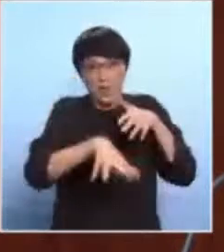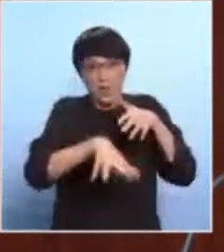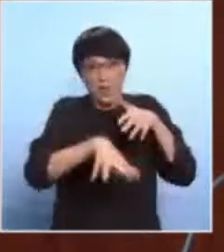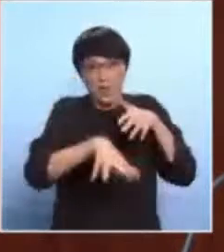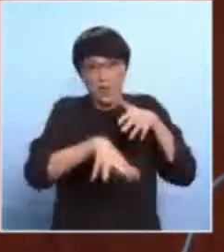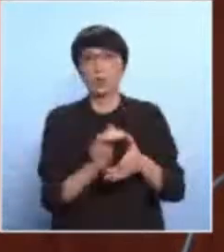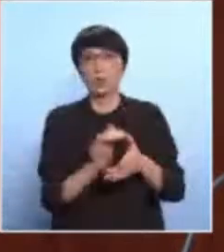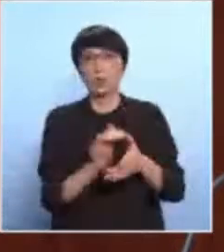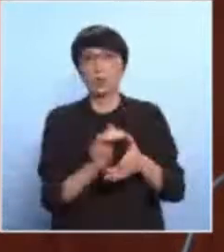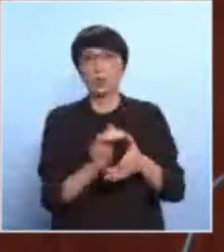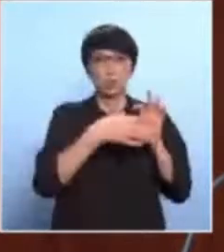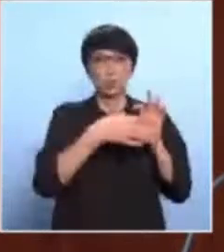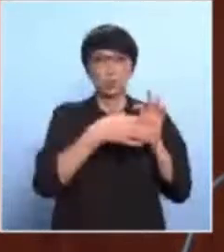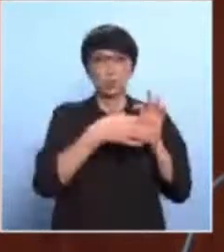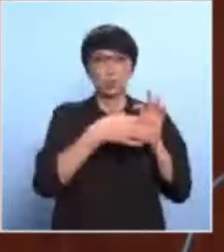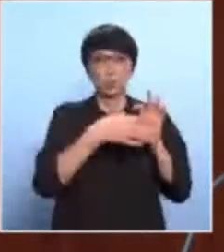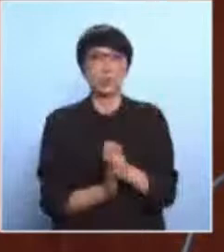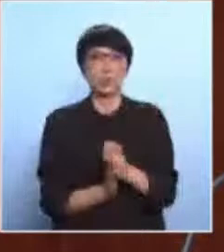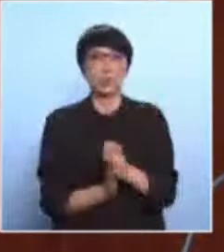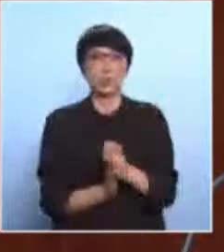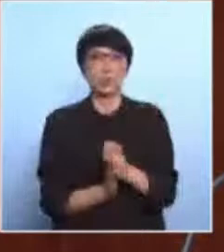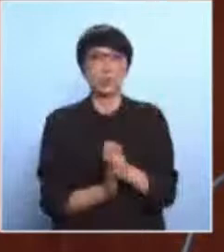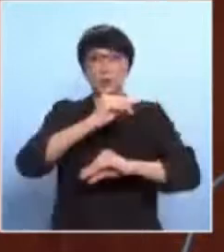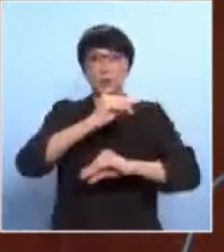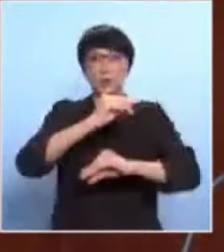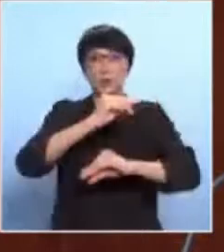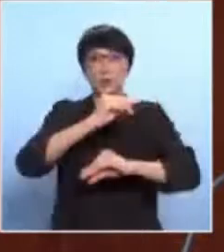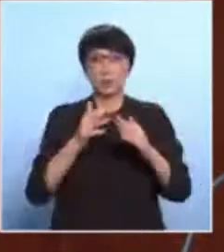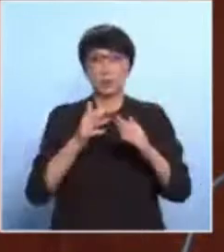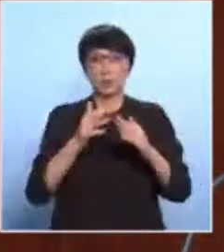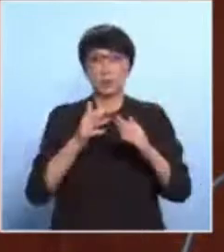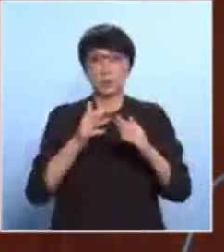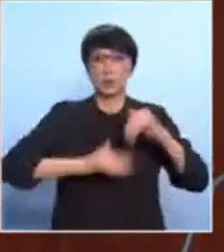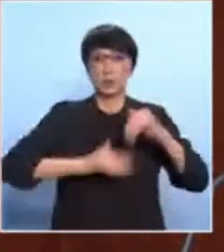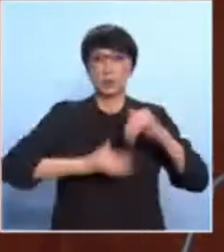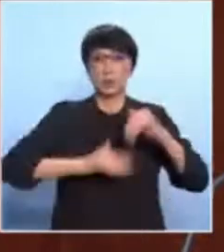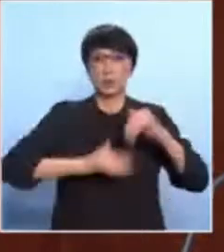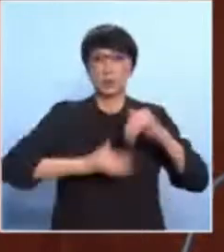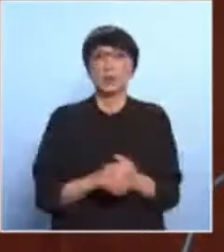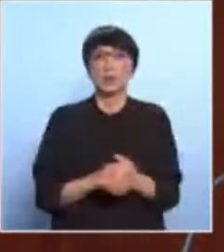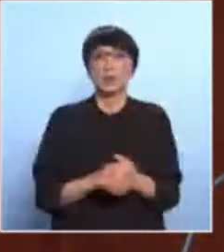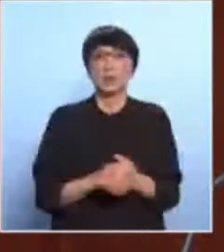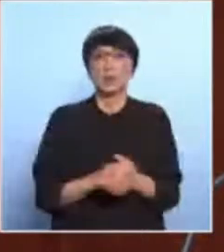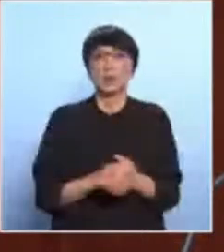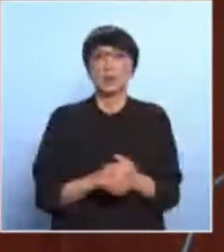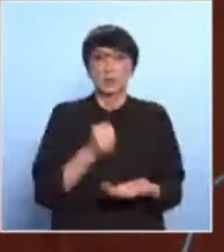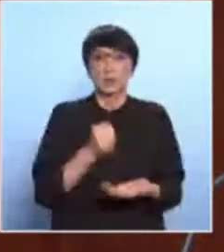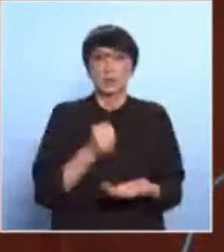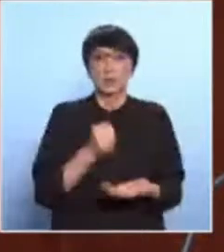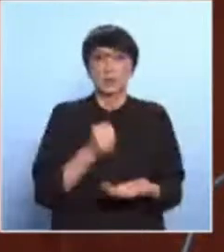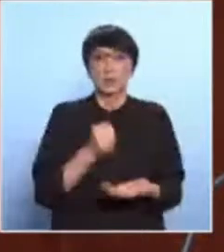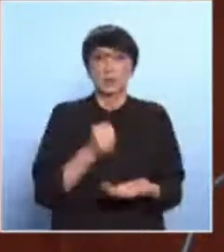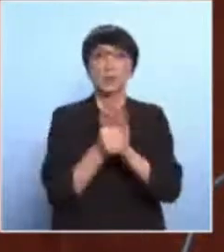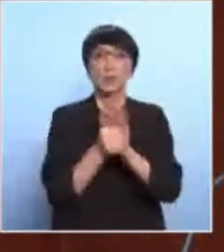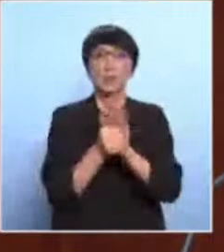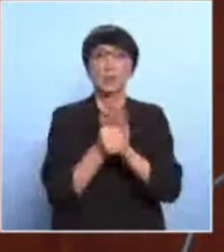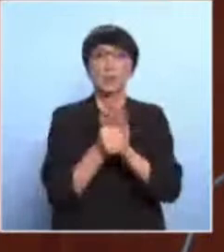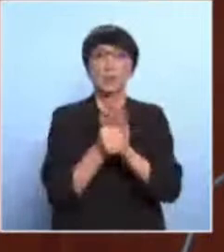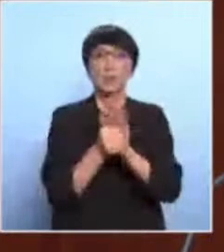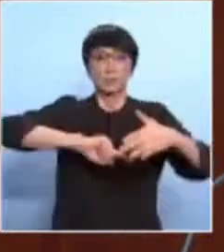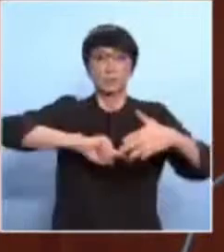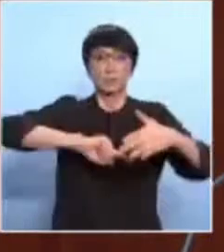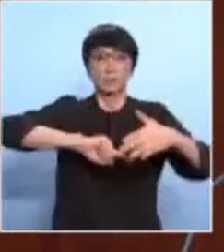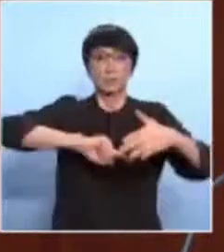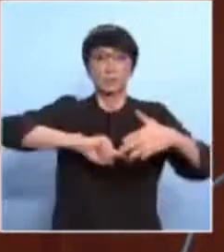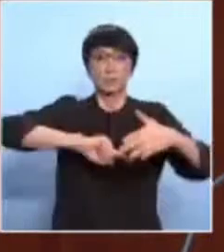facades in recent months. We will continue to collaborate with the URA to provide owners with technical and financial support